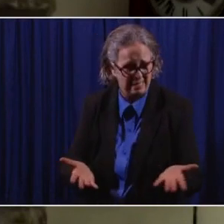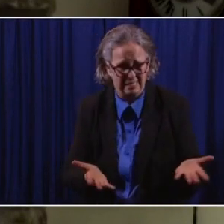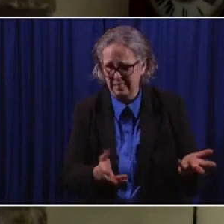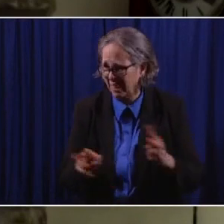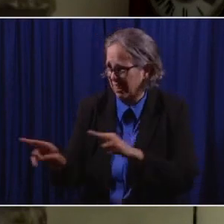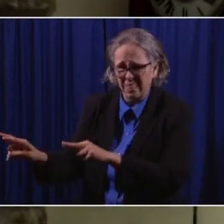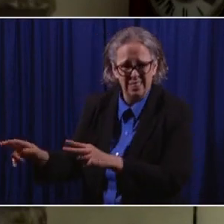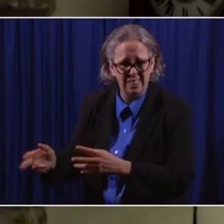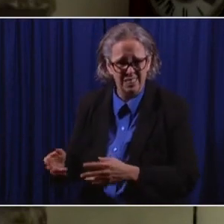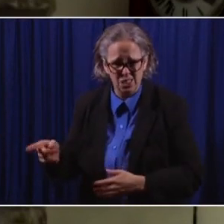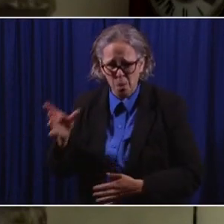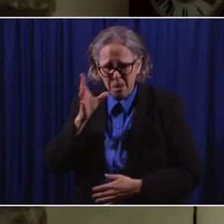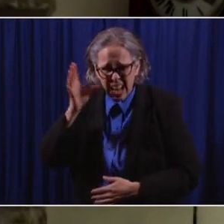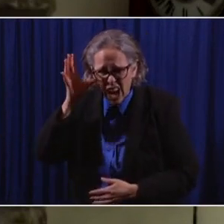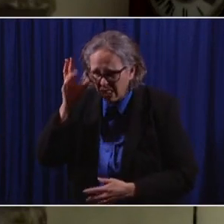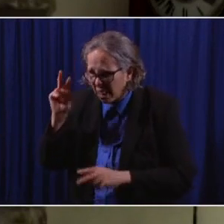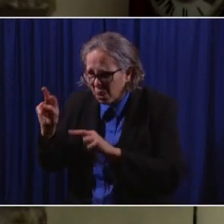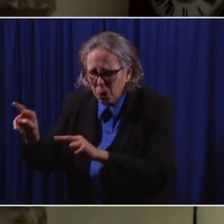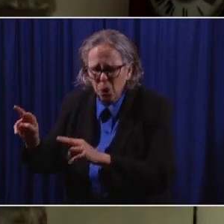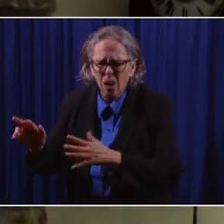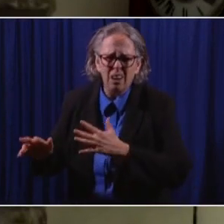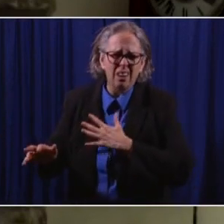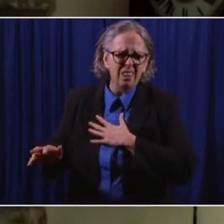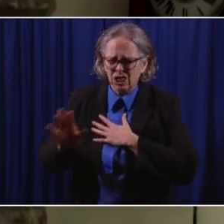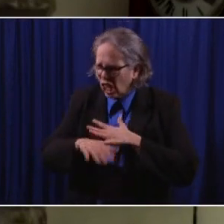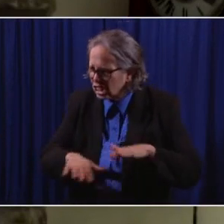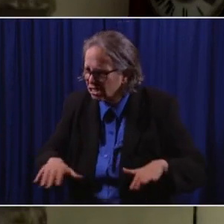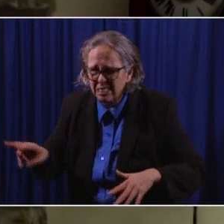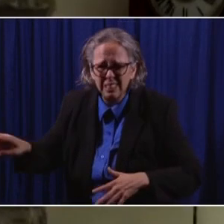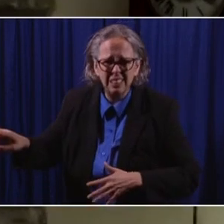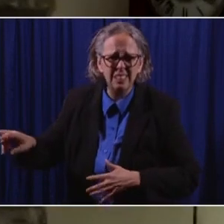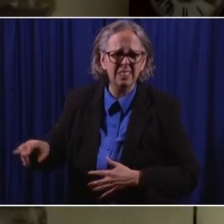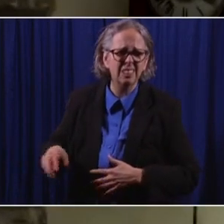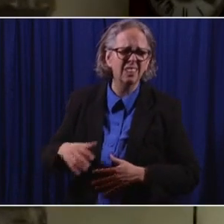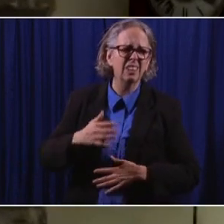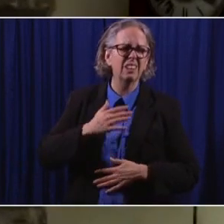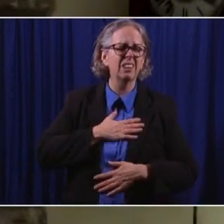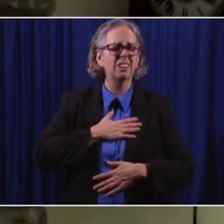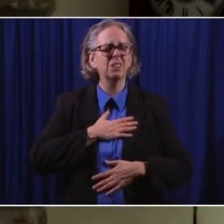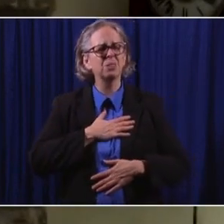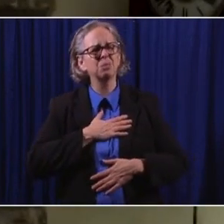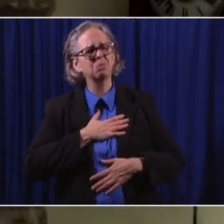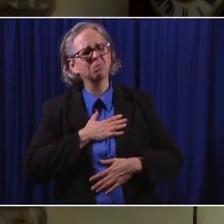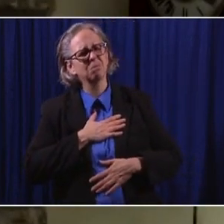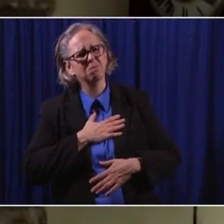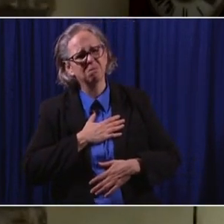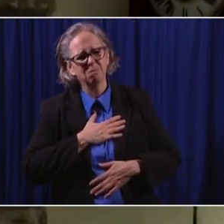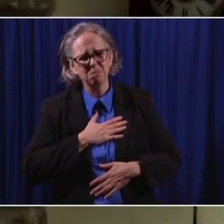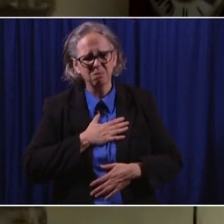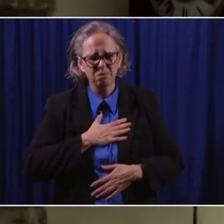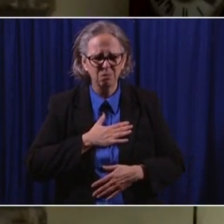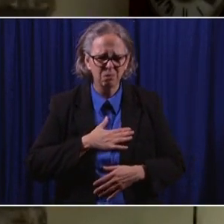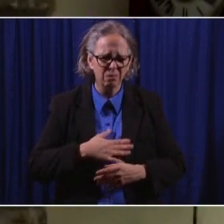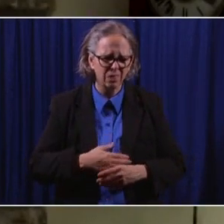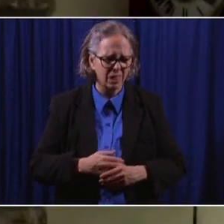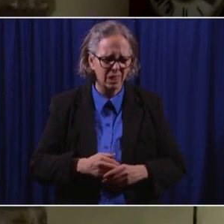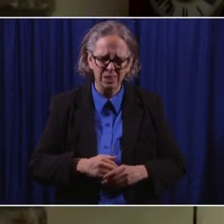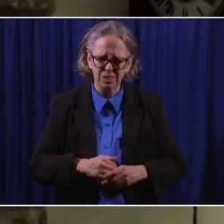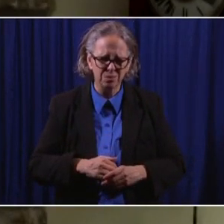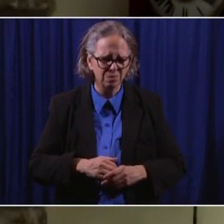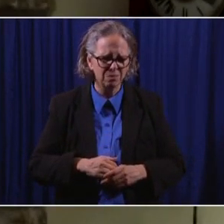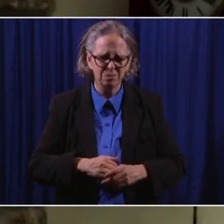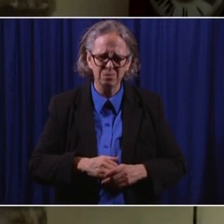your parents and other family members, children. It's just got to be. And of